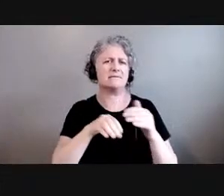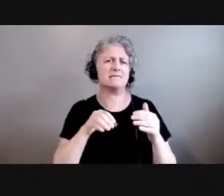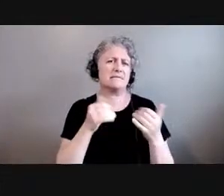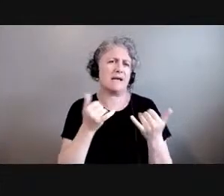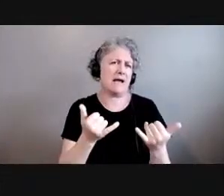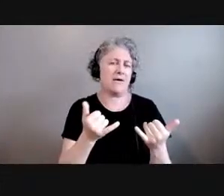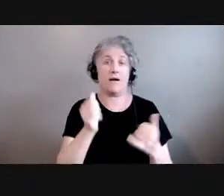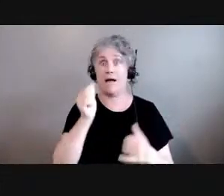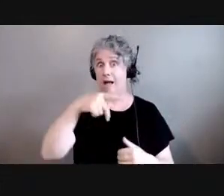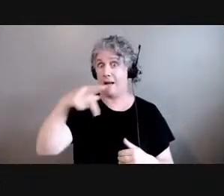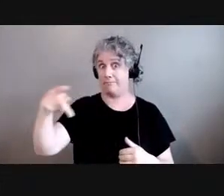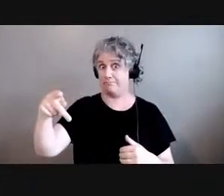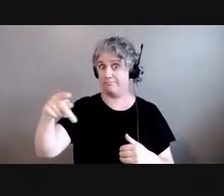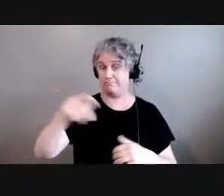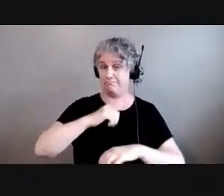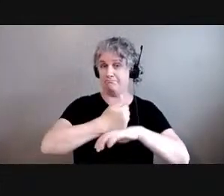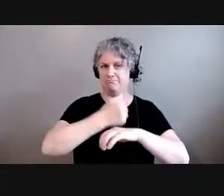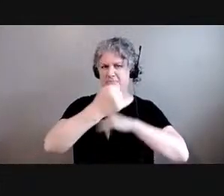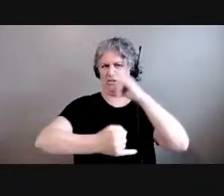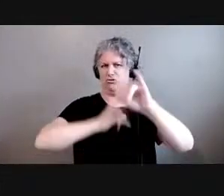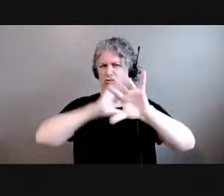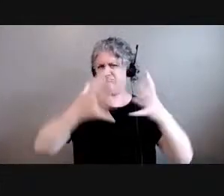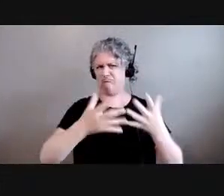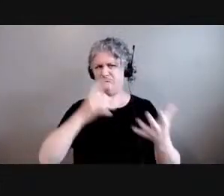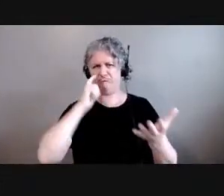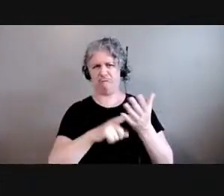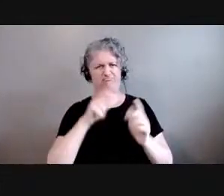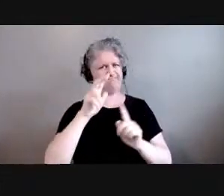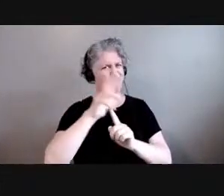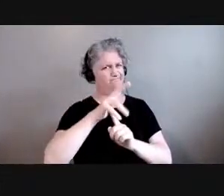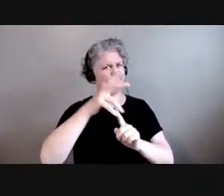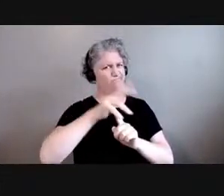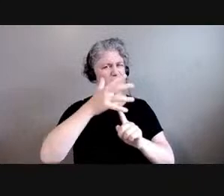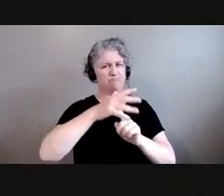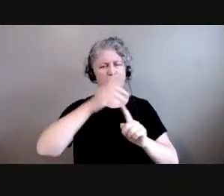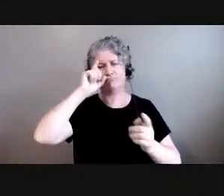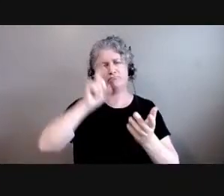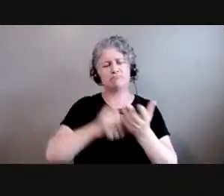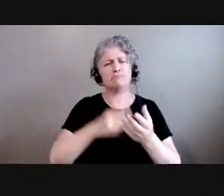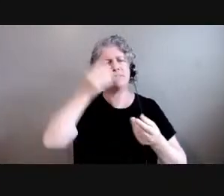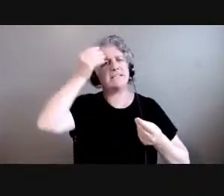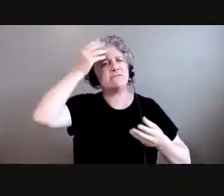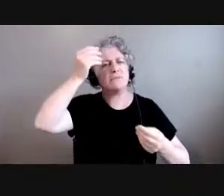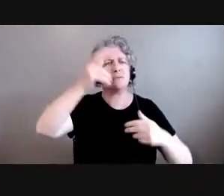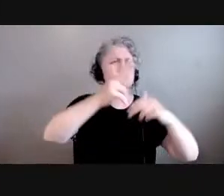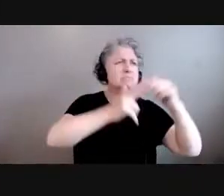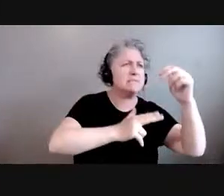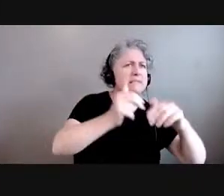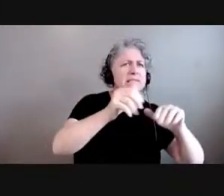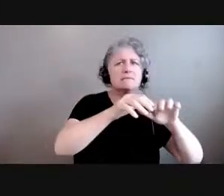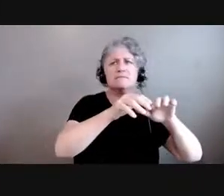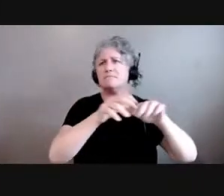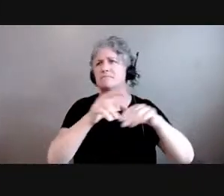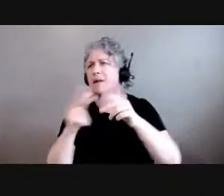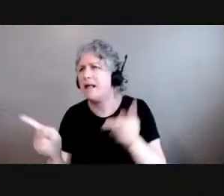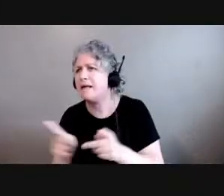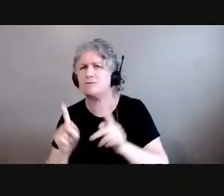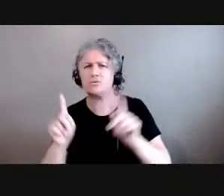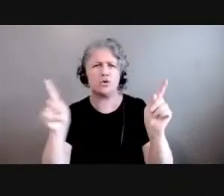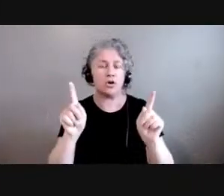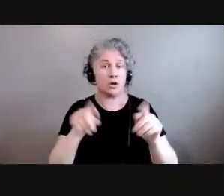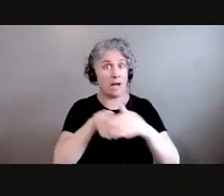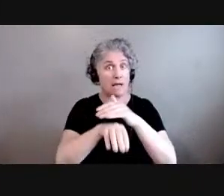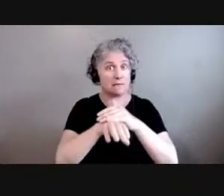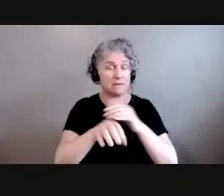on crowdsourcing for up-to-date information about the accessibility of places and buildings. Access Outdoors is